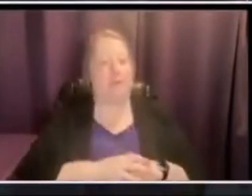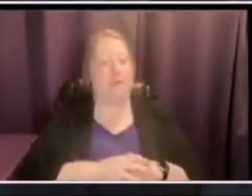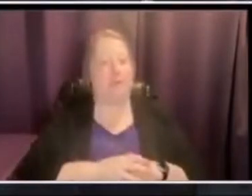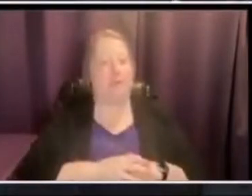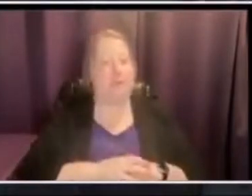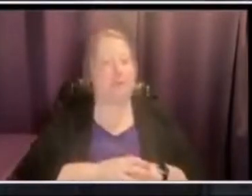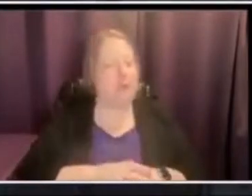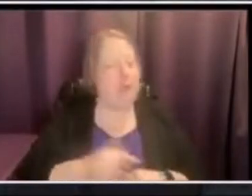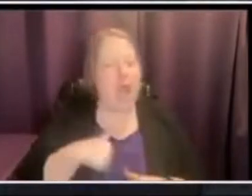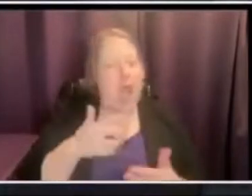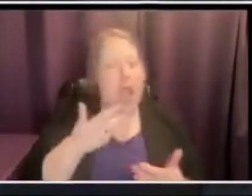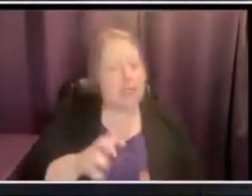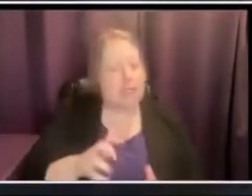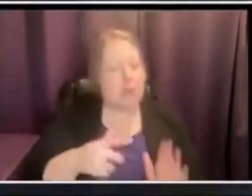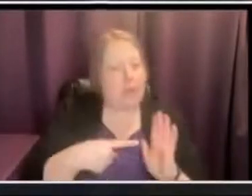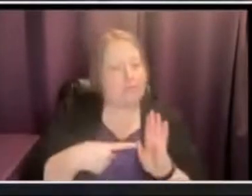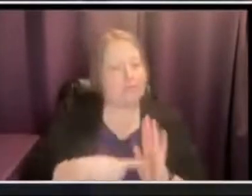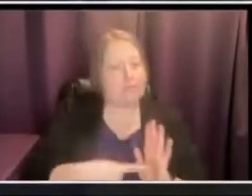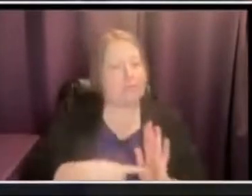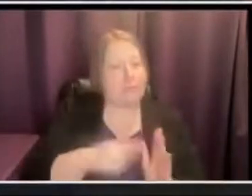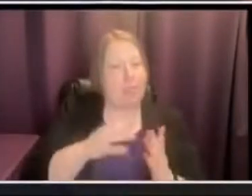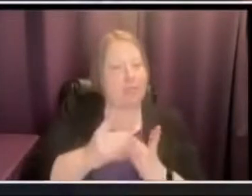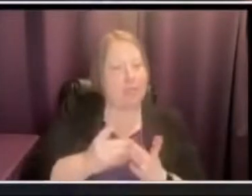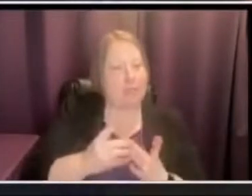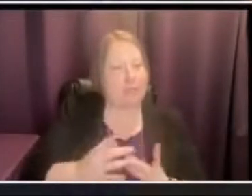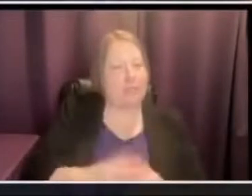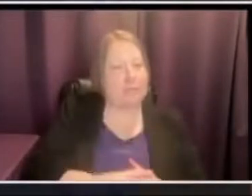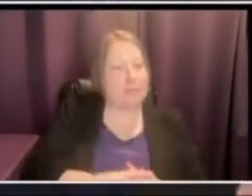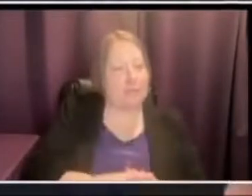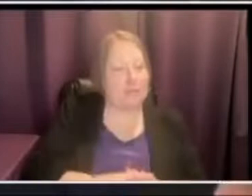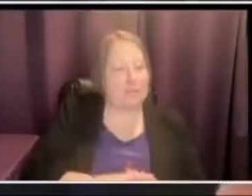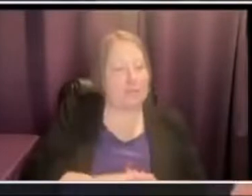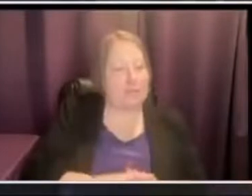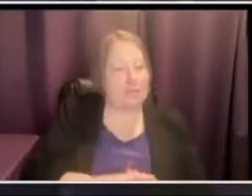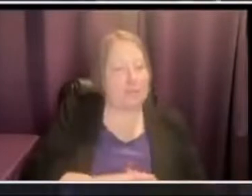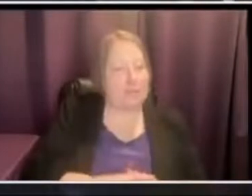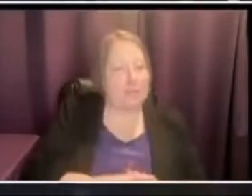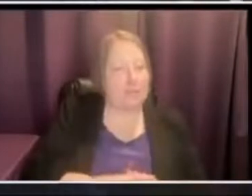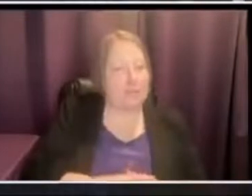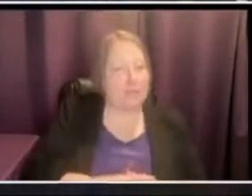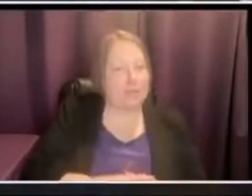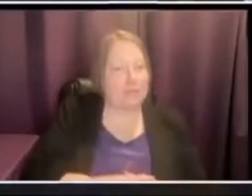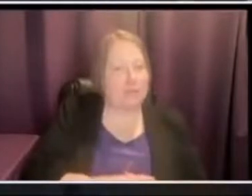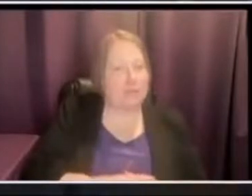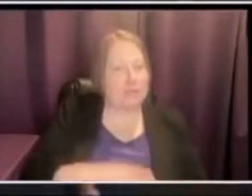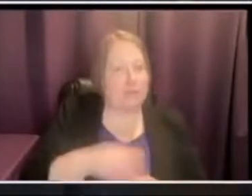speak for the leadership that's going to be responsible for executing